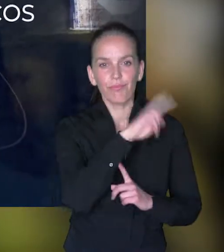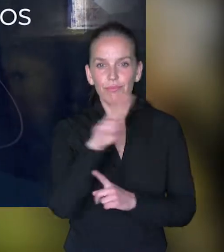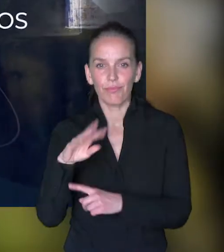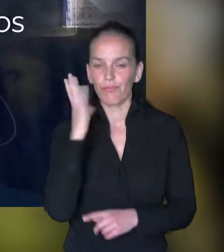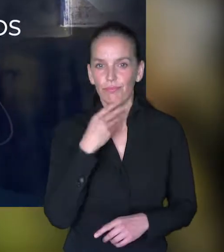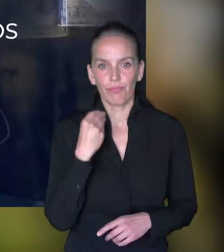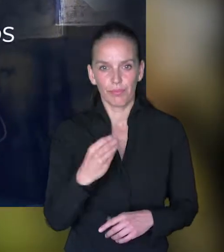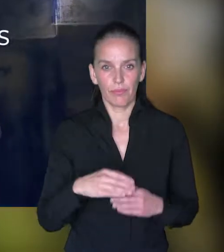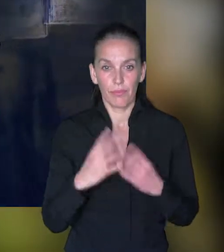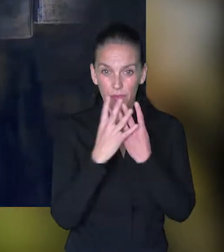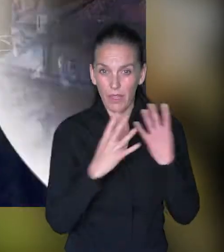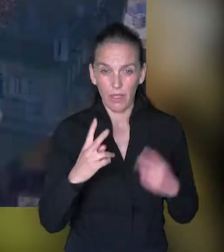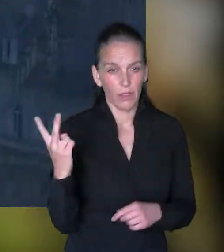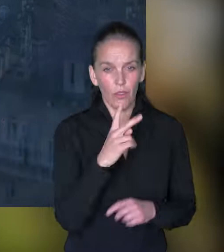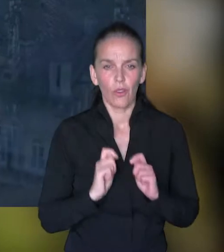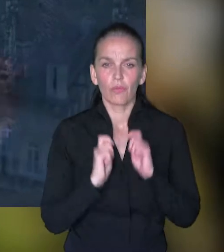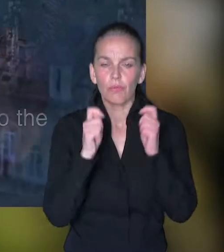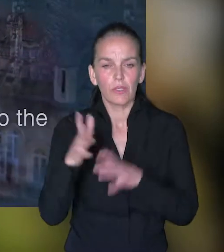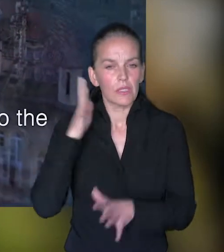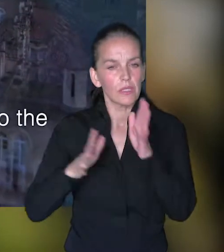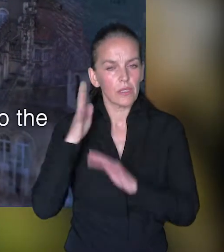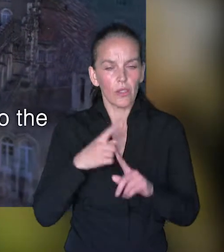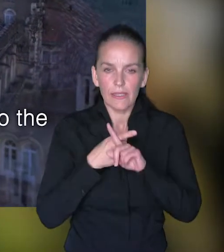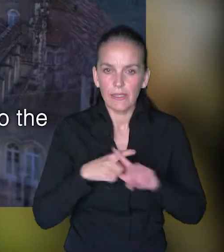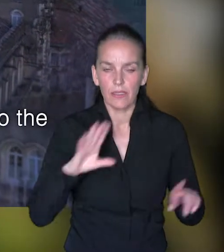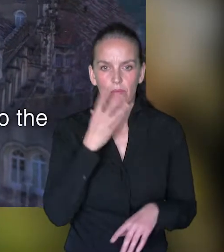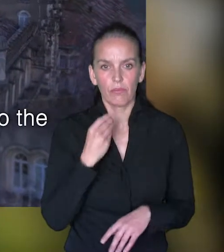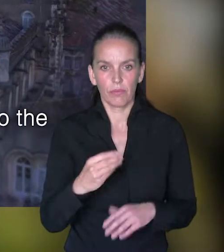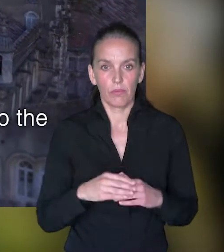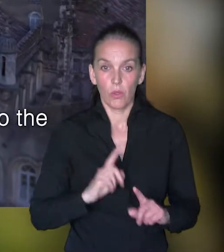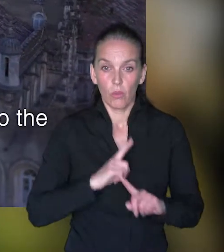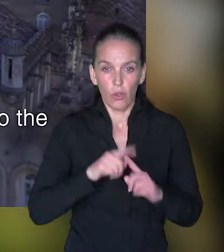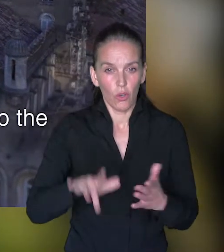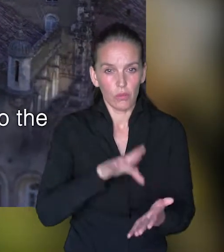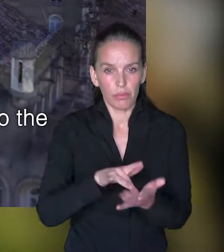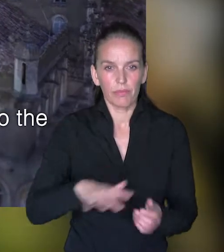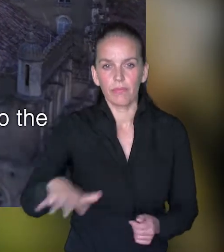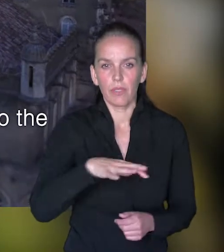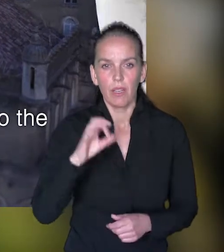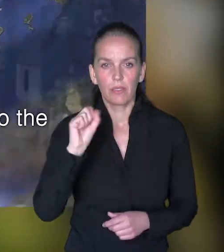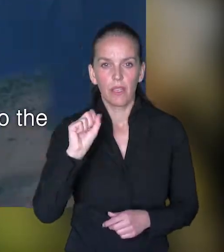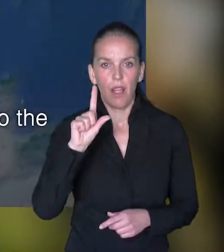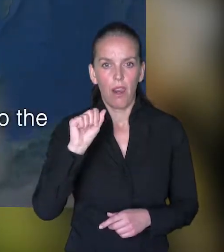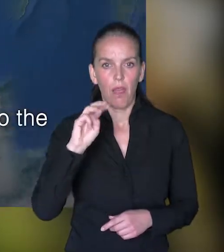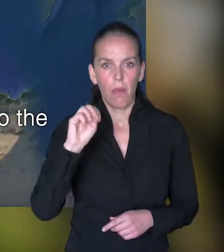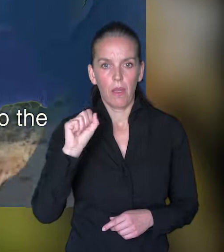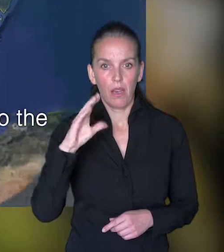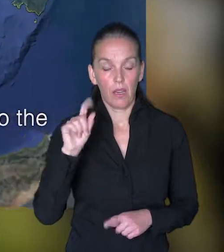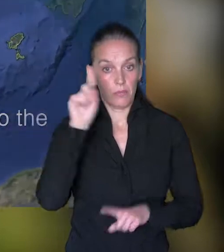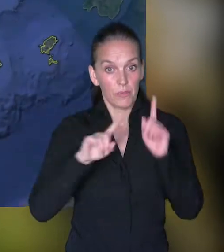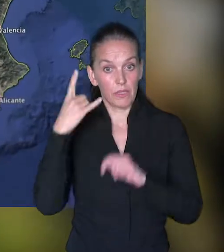Listed as historical monumental gardens, they are part of two spectacular sites located next to the cities